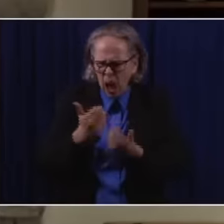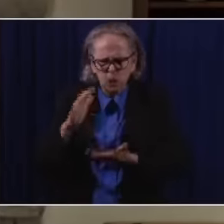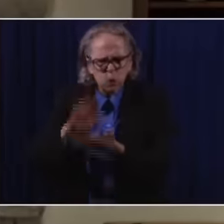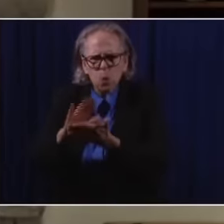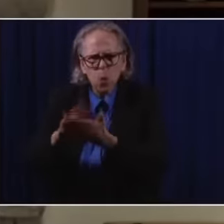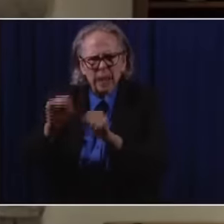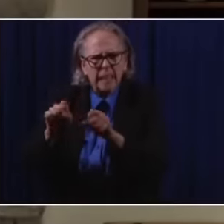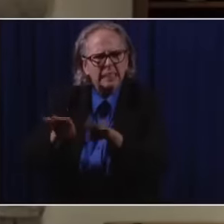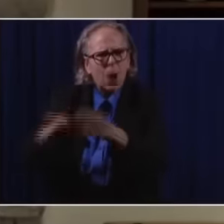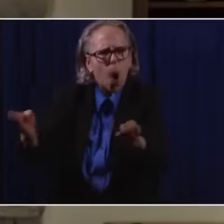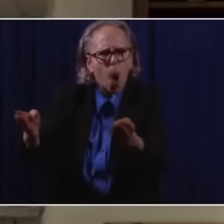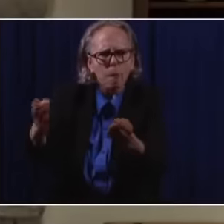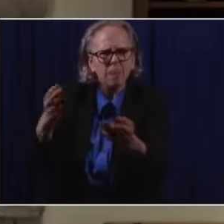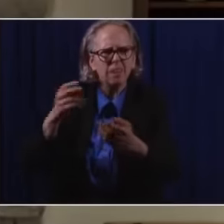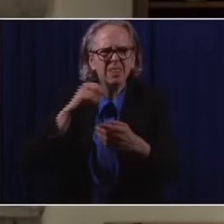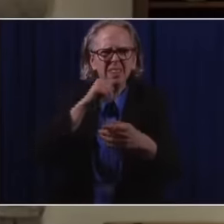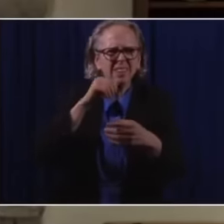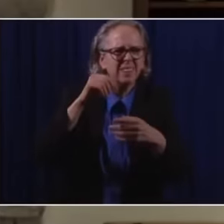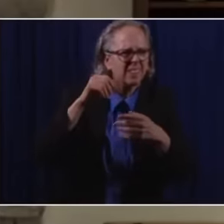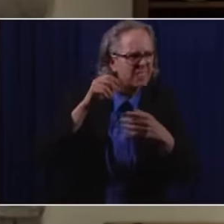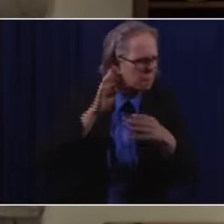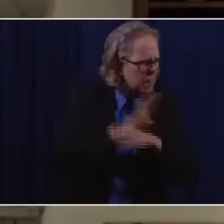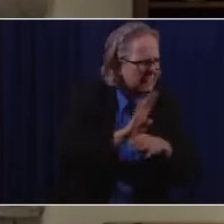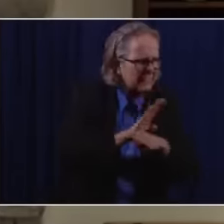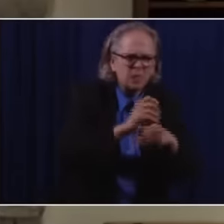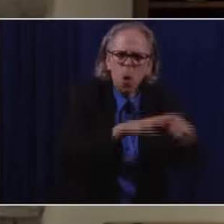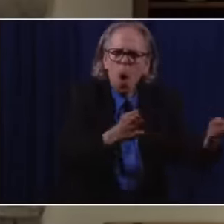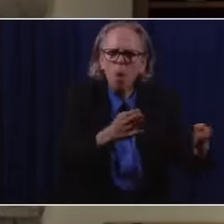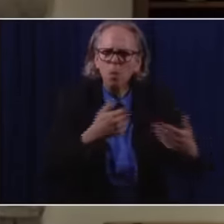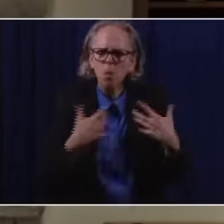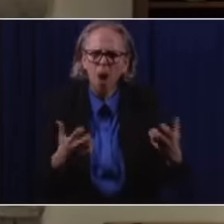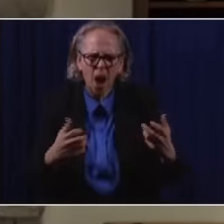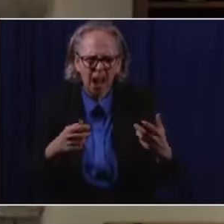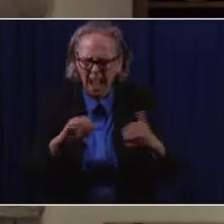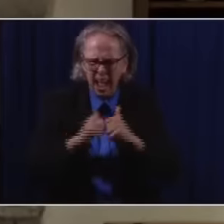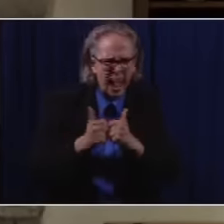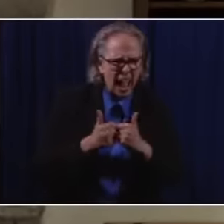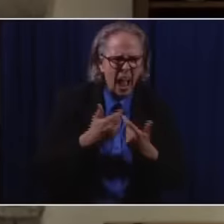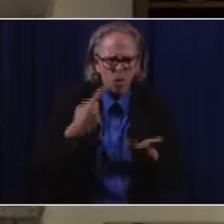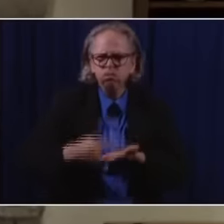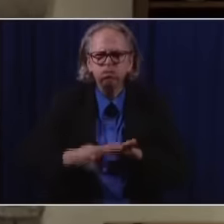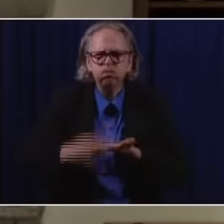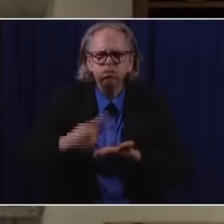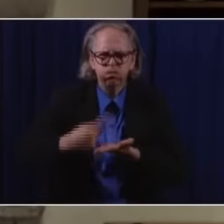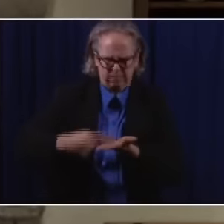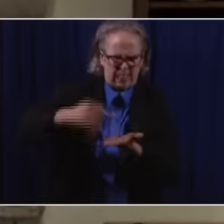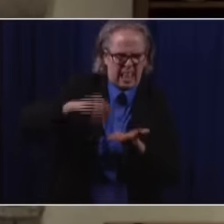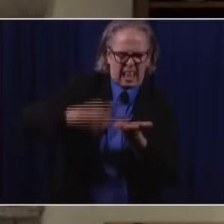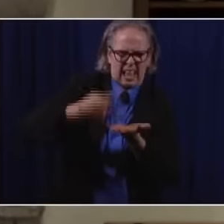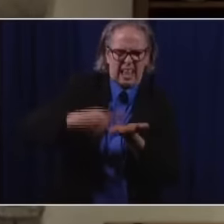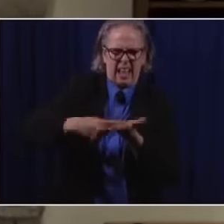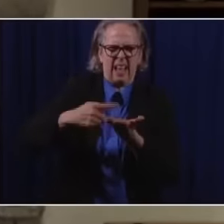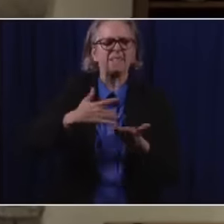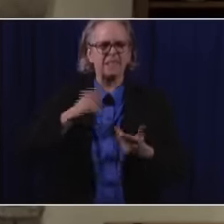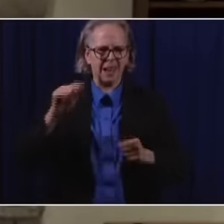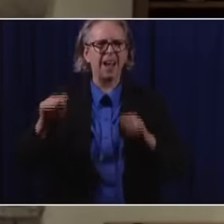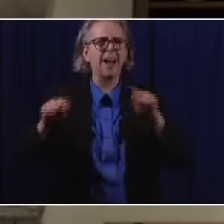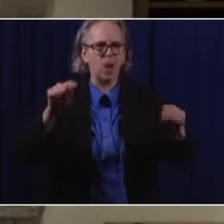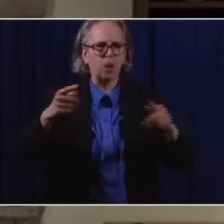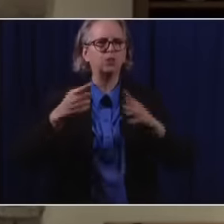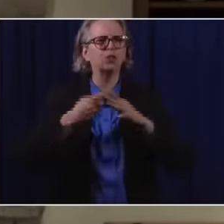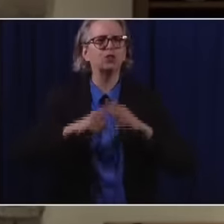plan so they can move forward their economy. I think they're going to, come to the conclusion that this is what has to be done. And